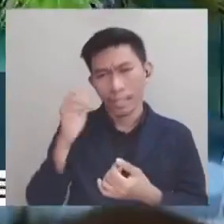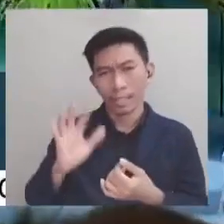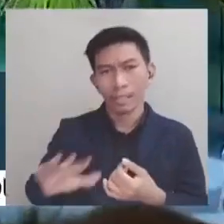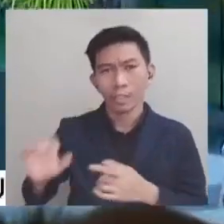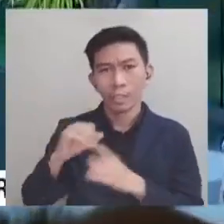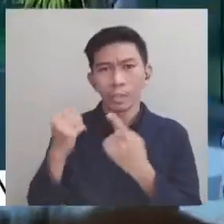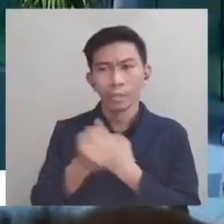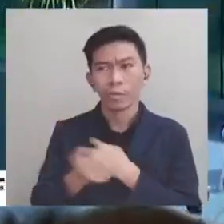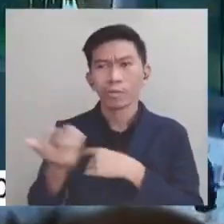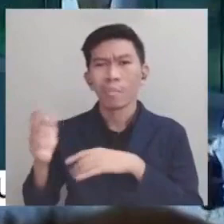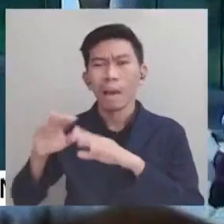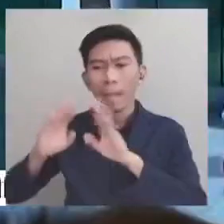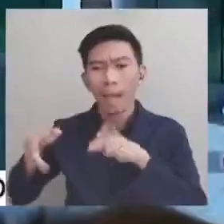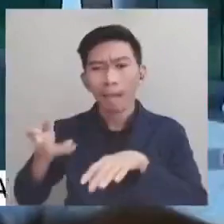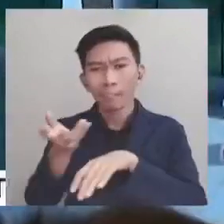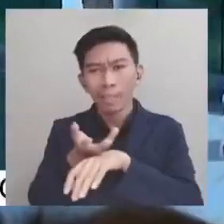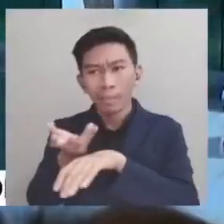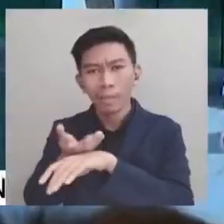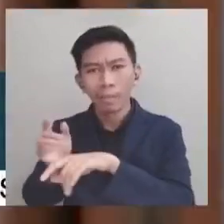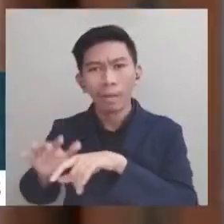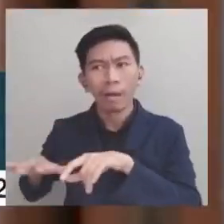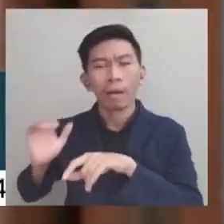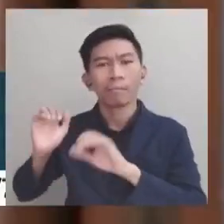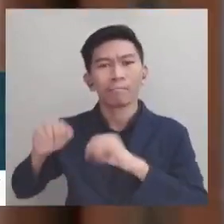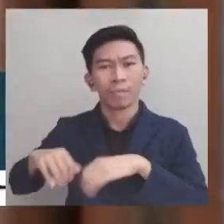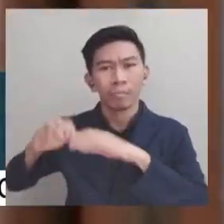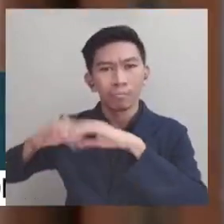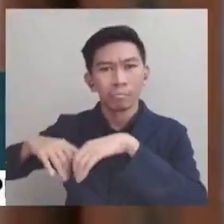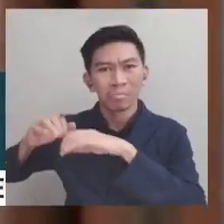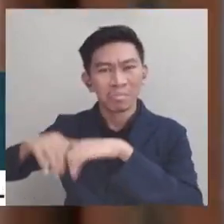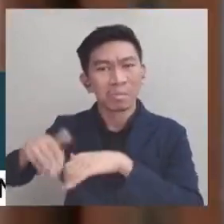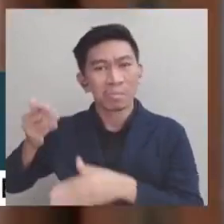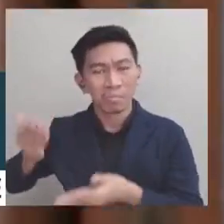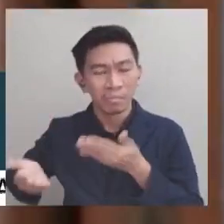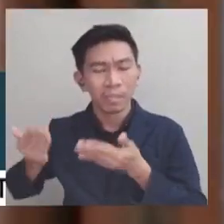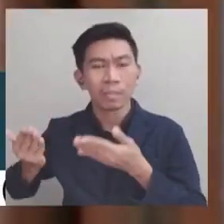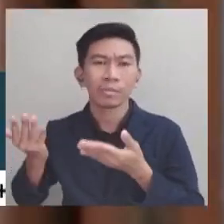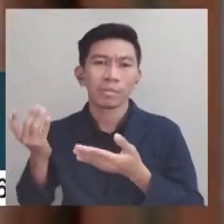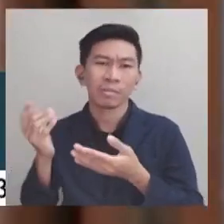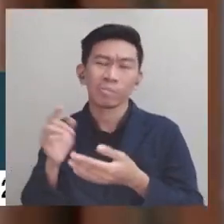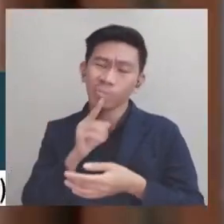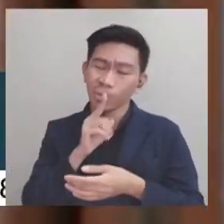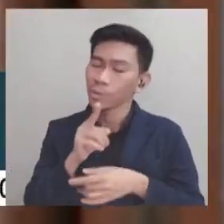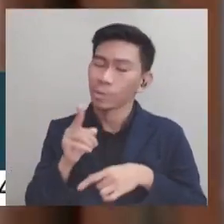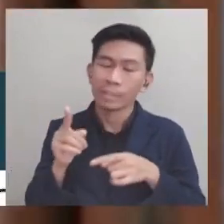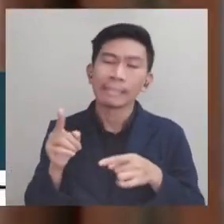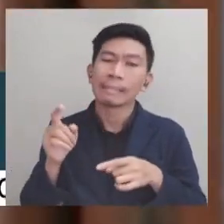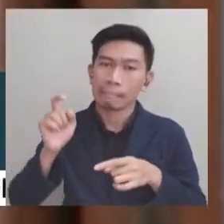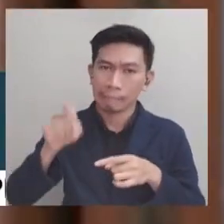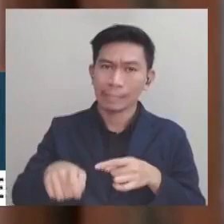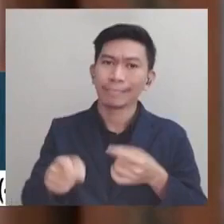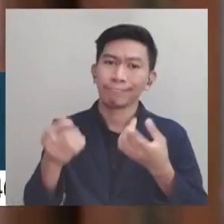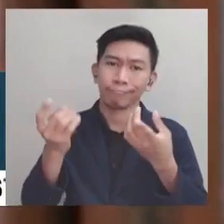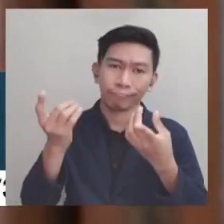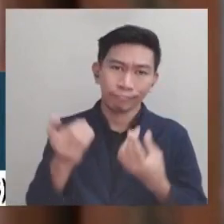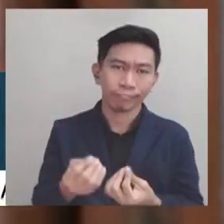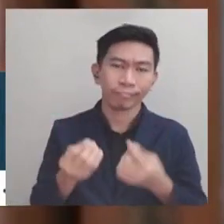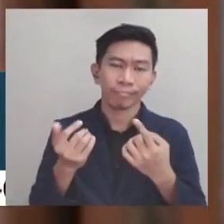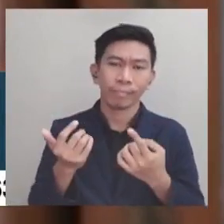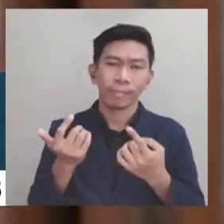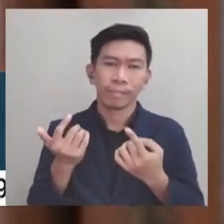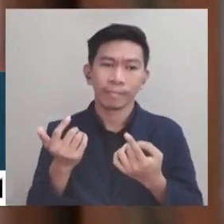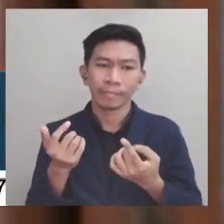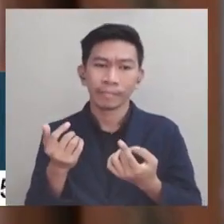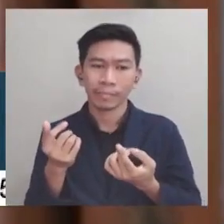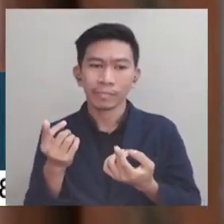who will be affected by the project. These are the inevitable consequences of those that we of